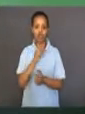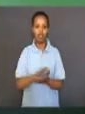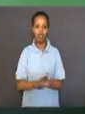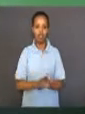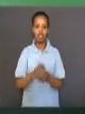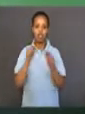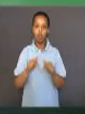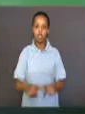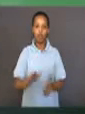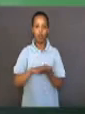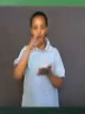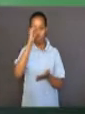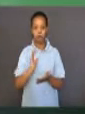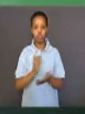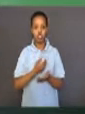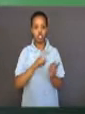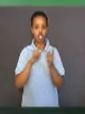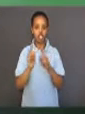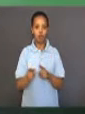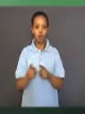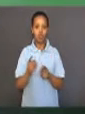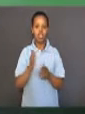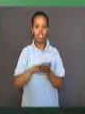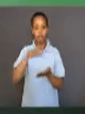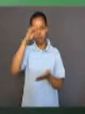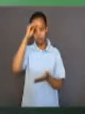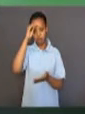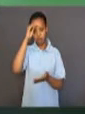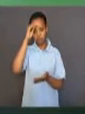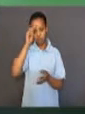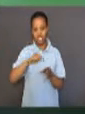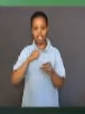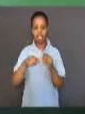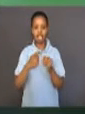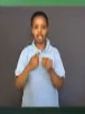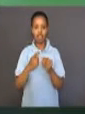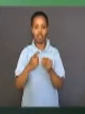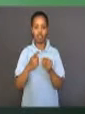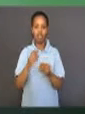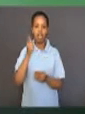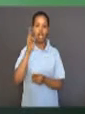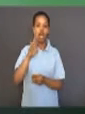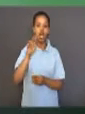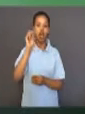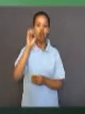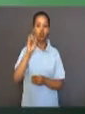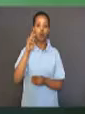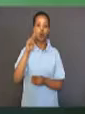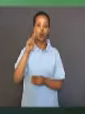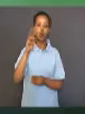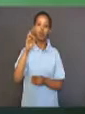In today's lesson, we will learn about the origin of